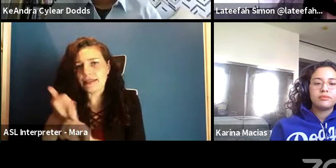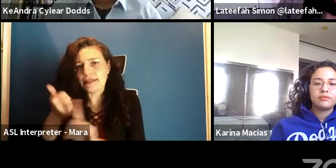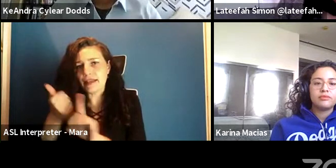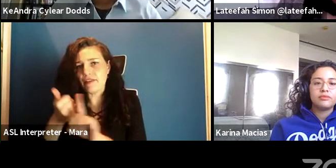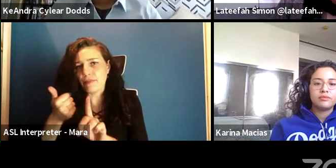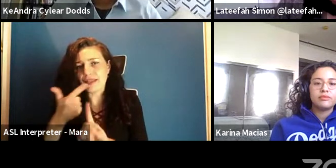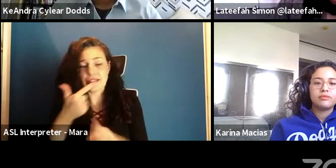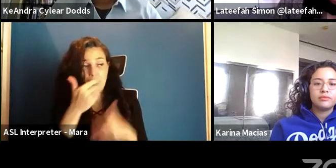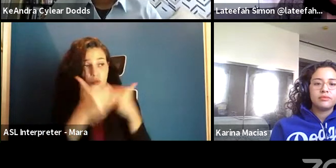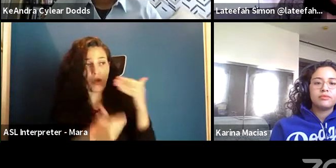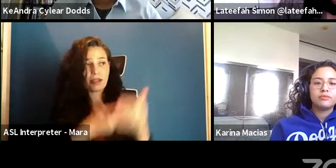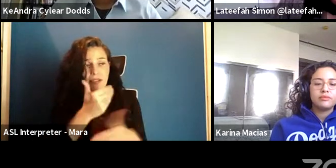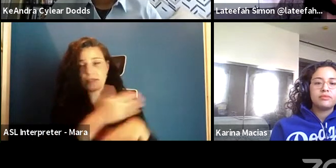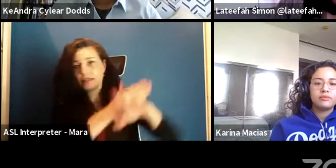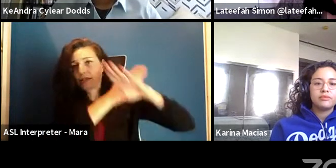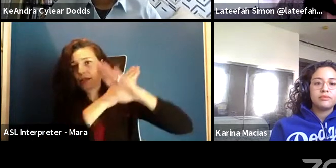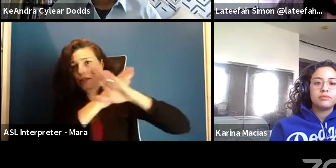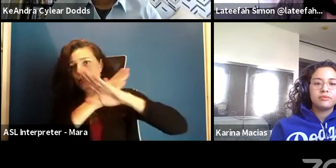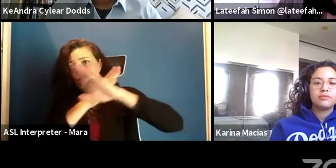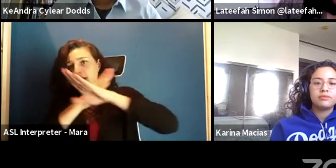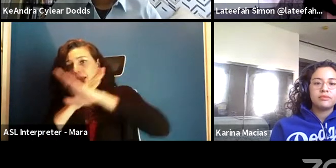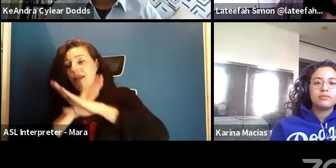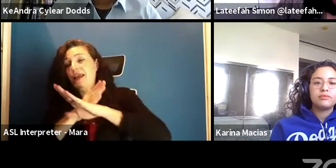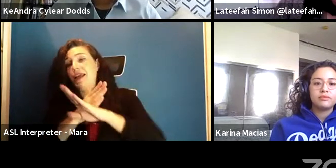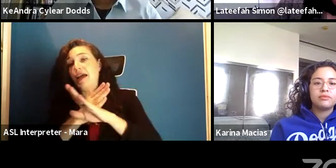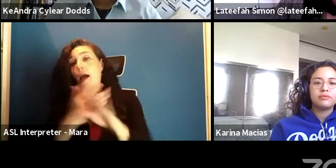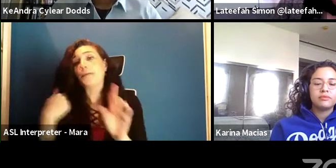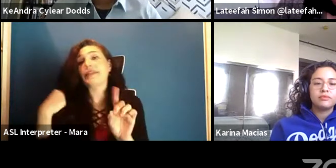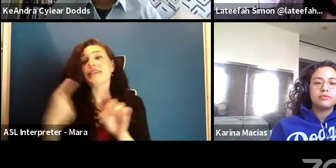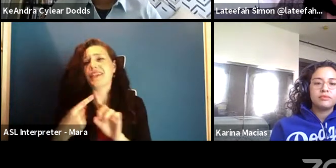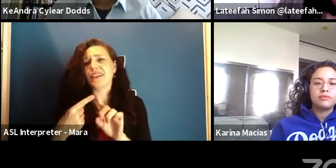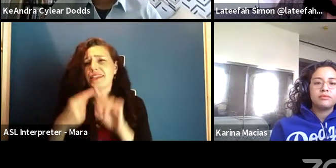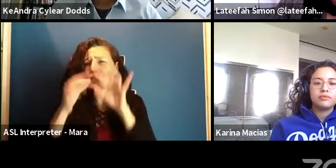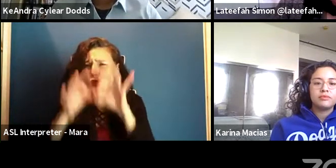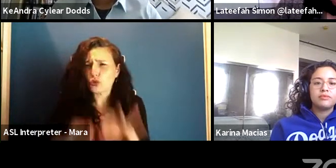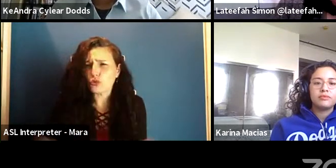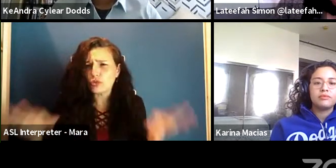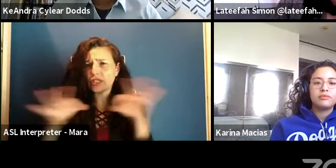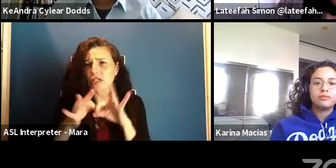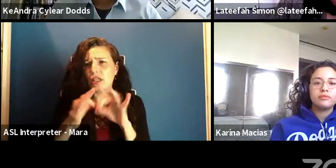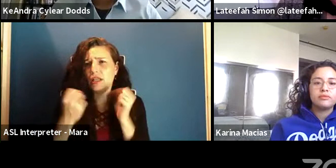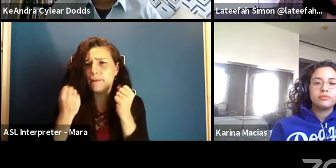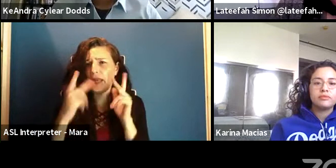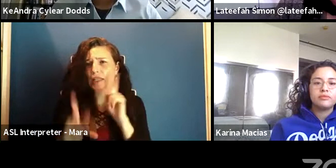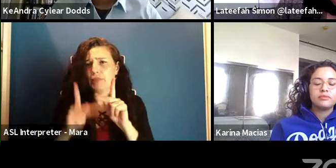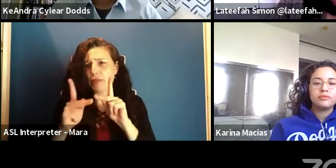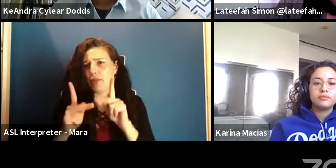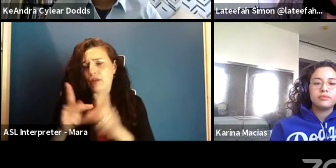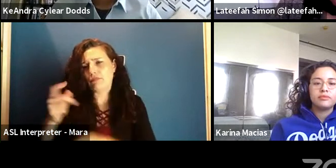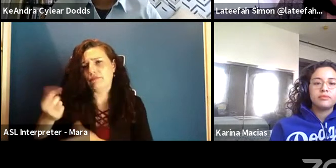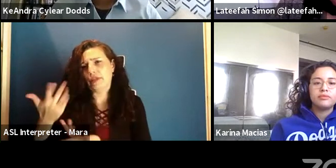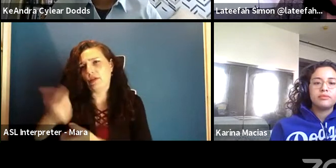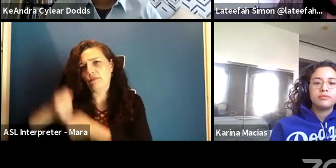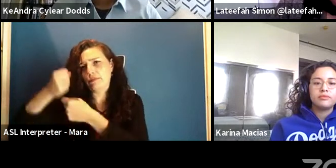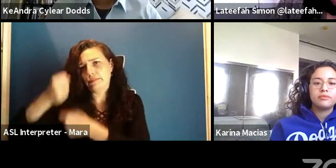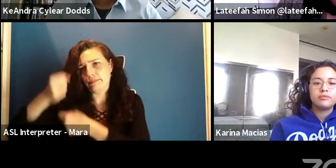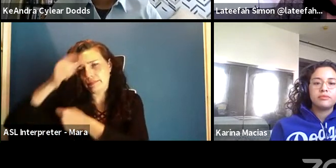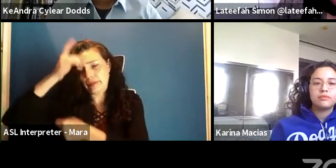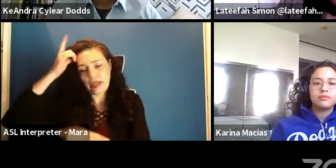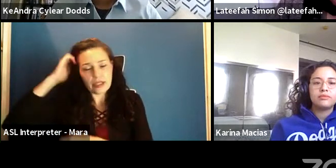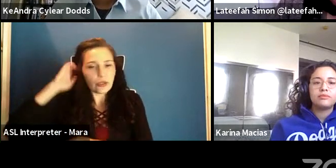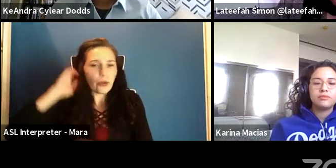to, unless there's a critical mass. And so again, it's the process in which we're supposed to participate in that makes